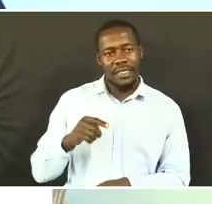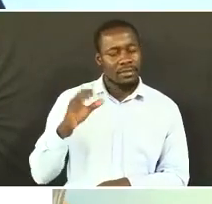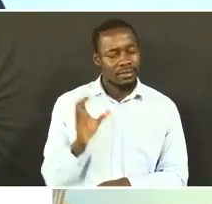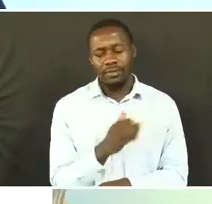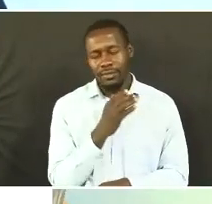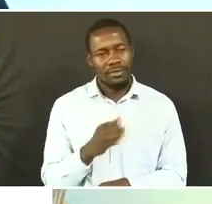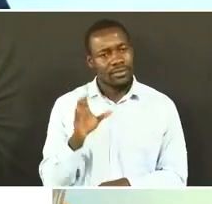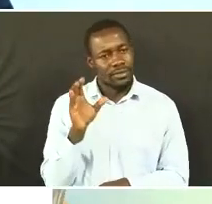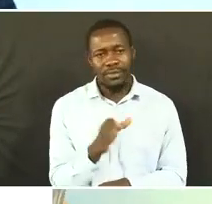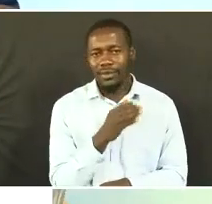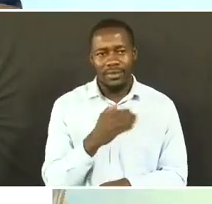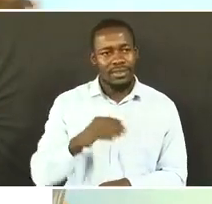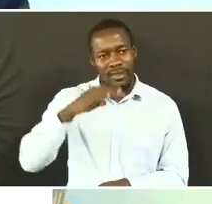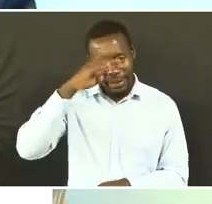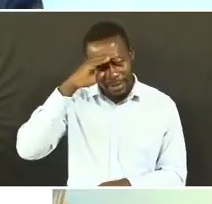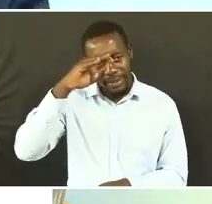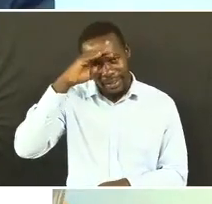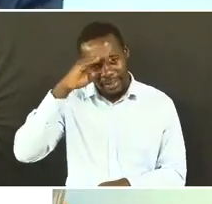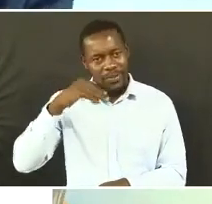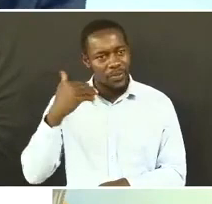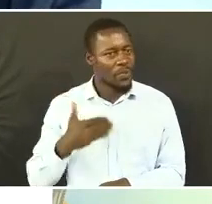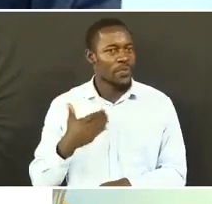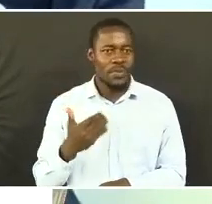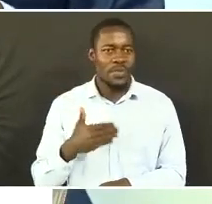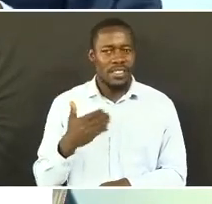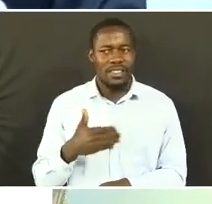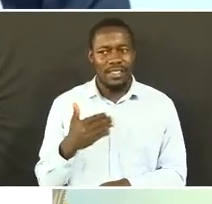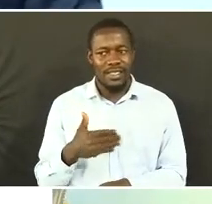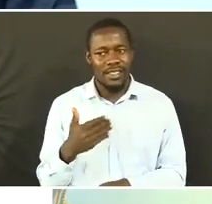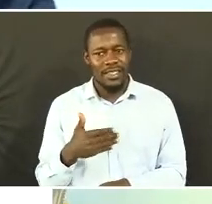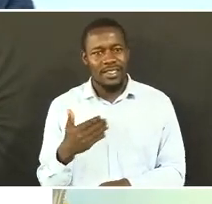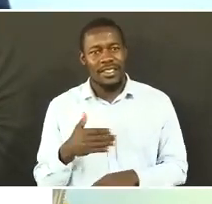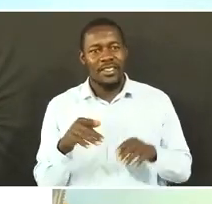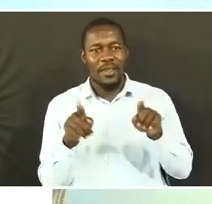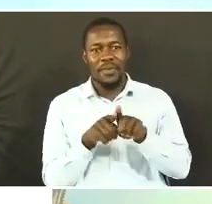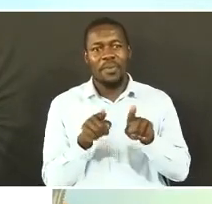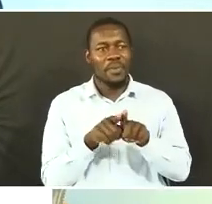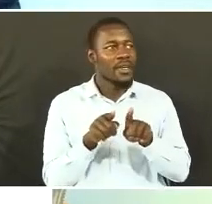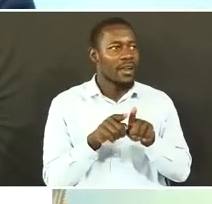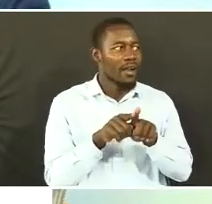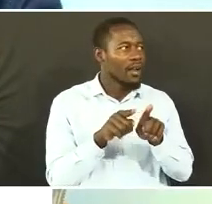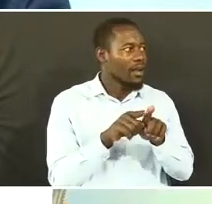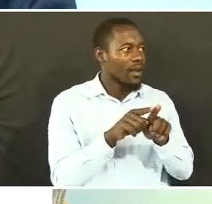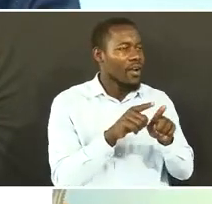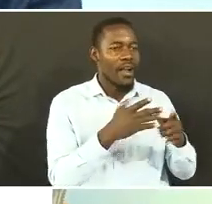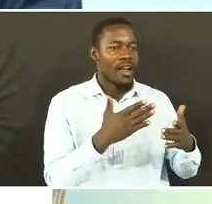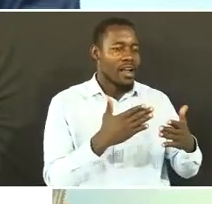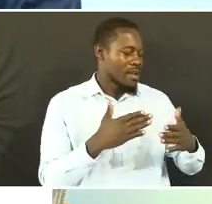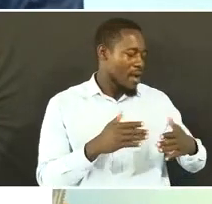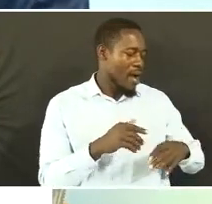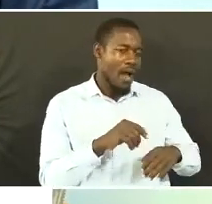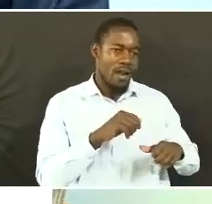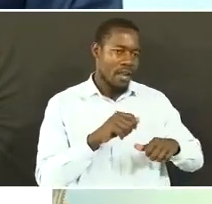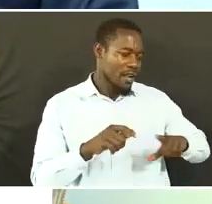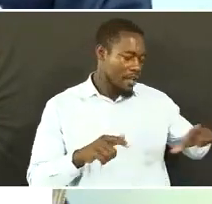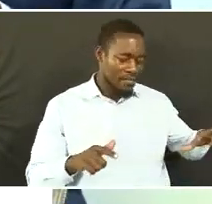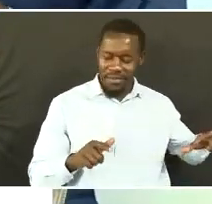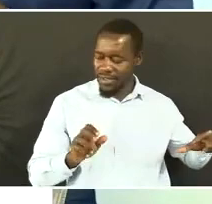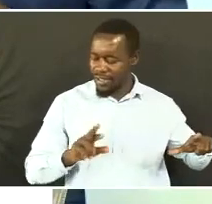his beck and call. His pleasure-loving companions listened to his word and held him in utmost